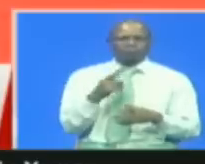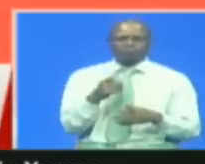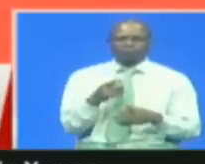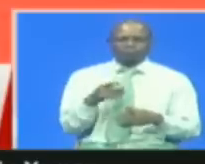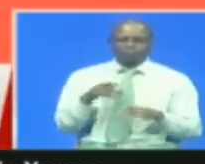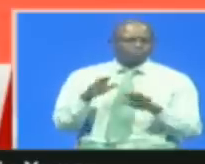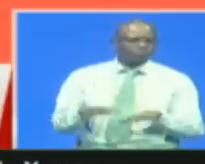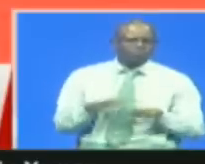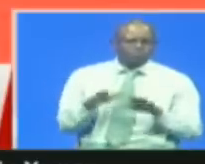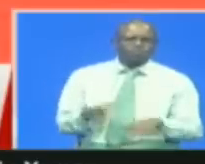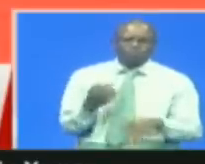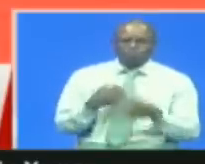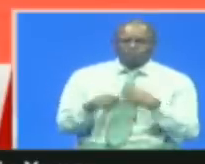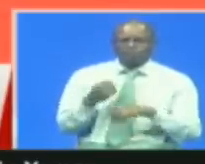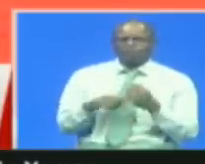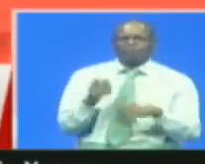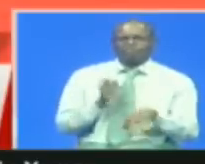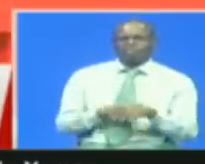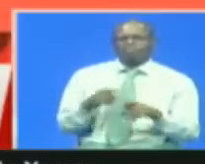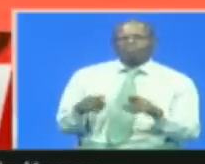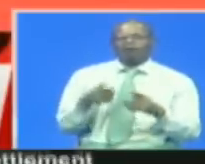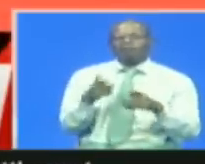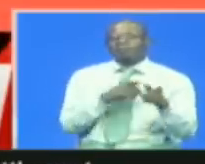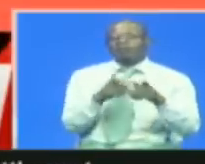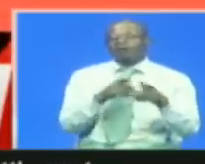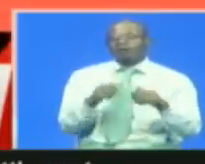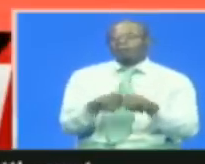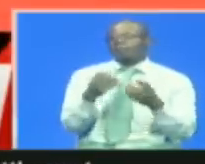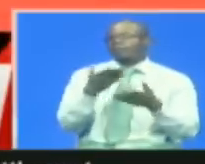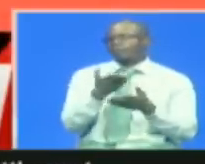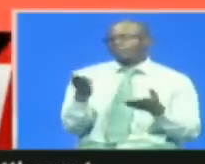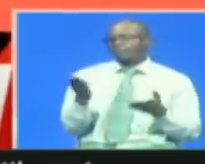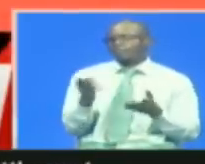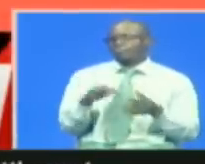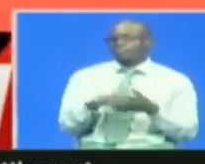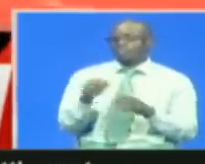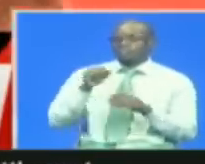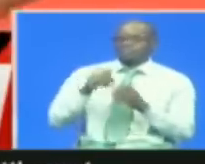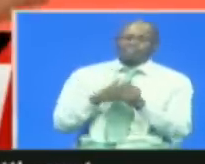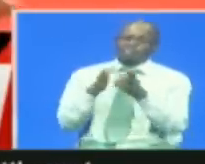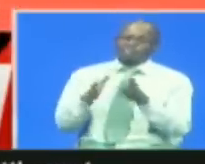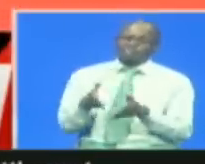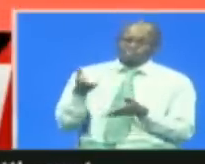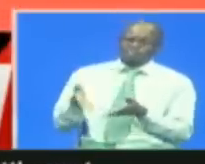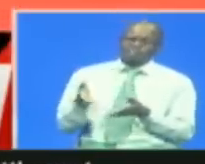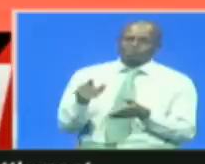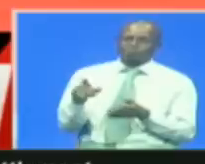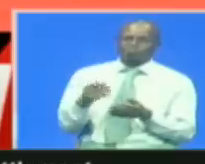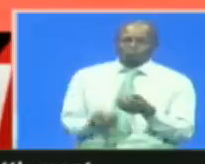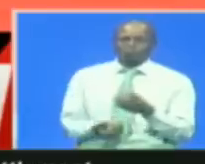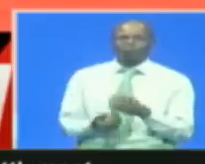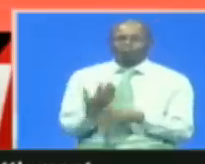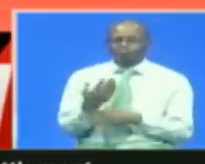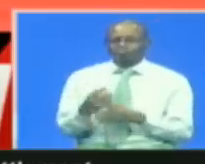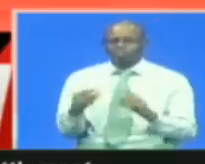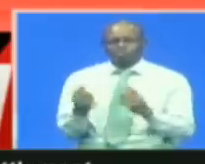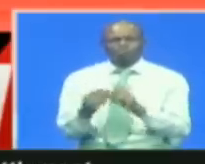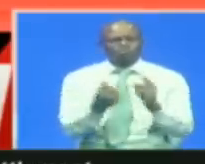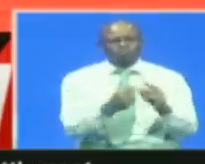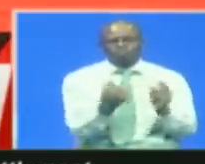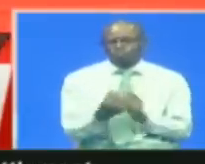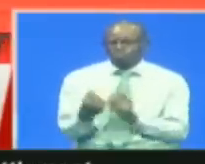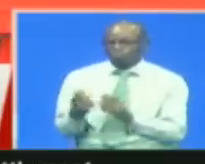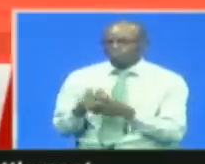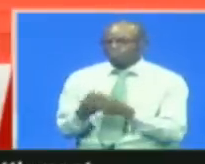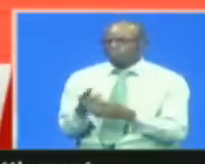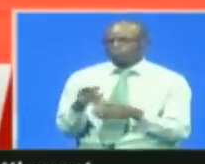Viongozi wetu wengine katika pande hii umeanza kujishughulisha na maneno ya kukusanya vikundi vikundi ili kuanza